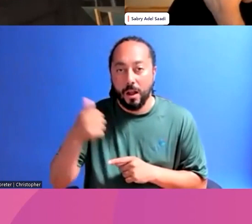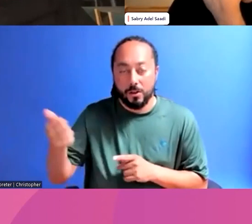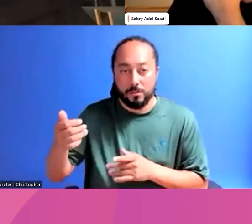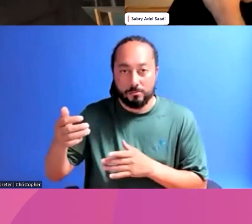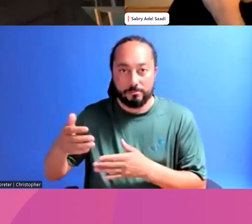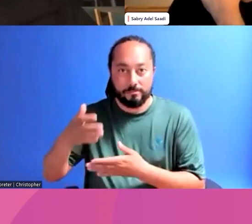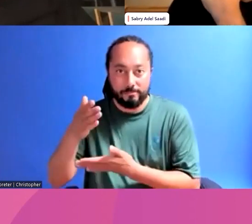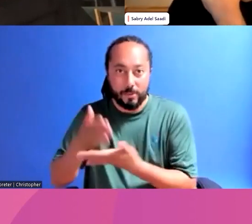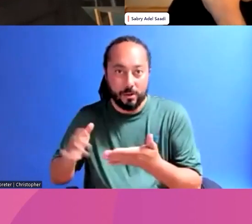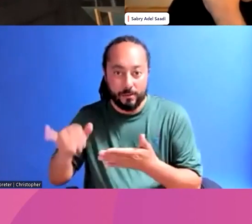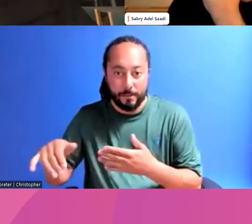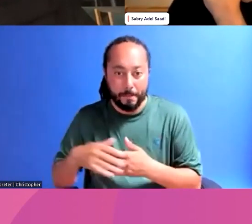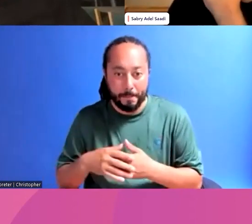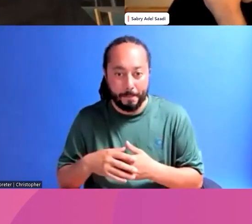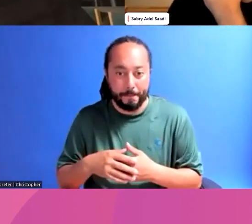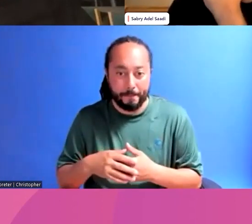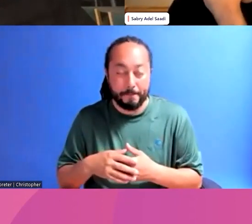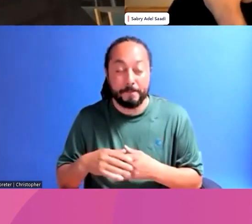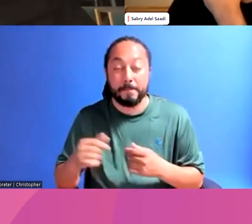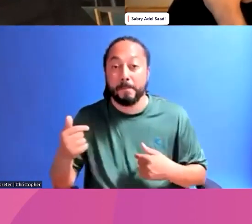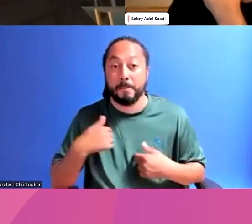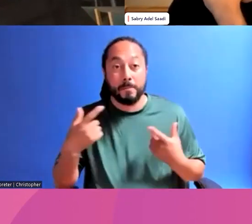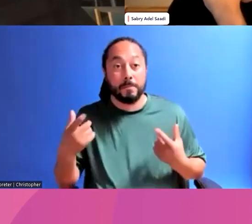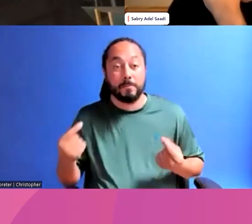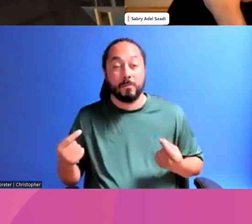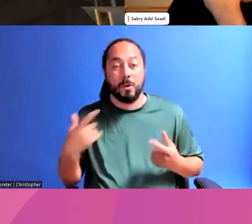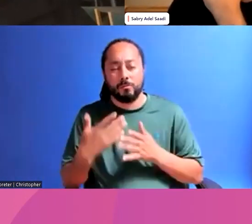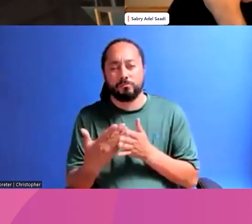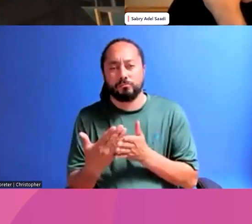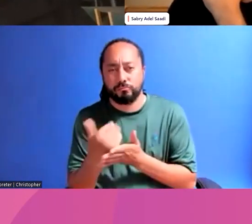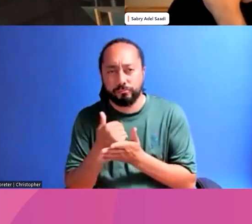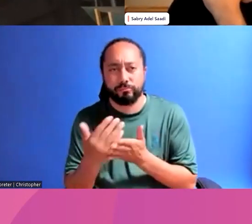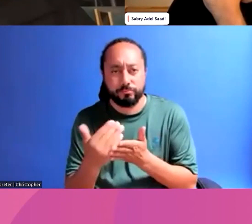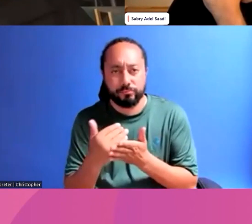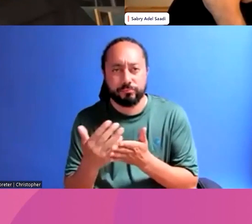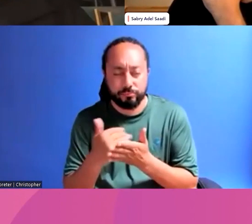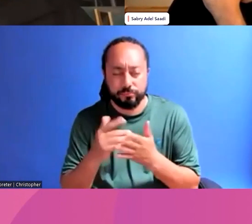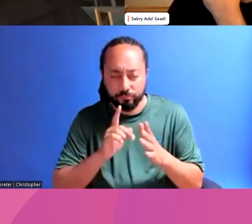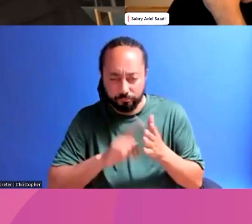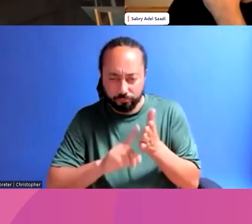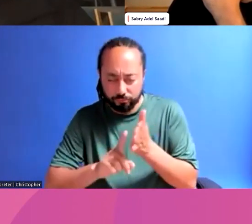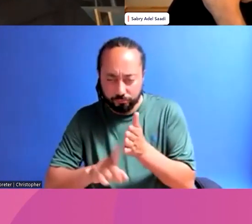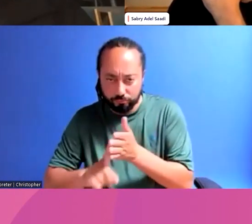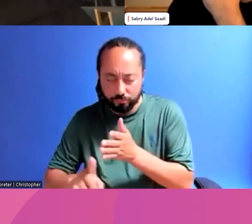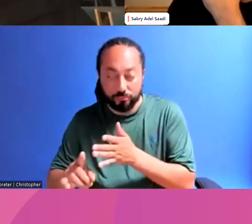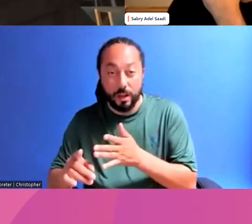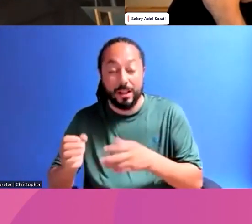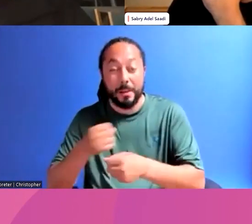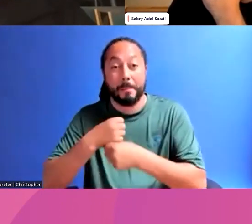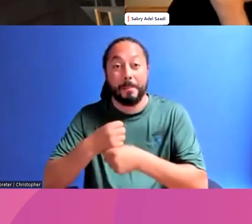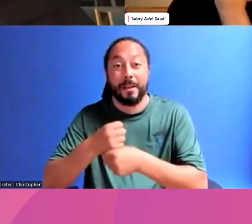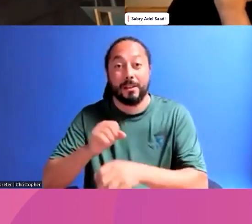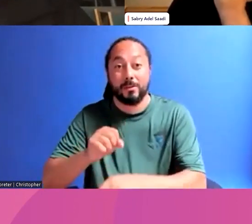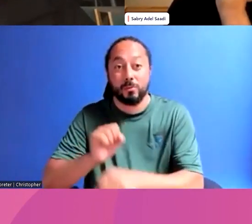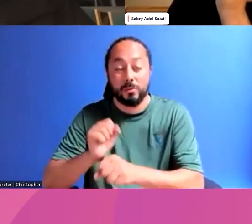as I went through these like reviews, finding out that in the production of these works, Black folks are not necessarily taken